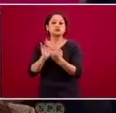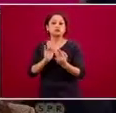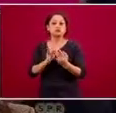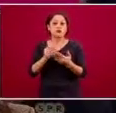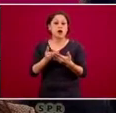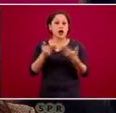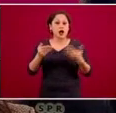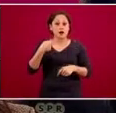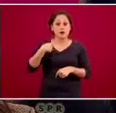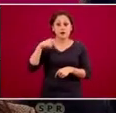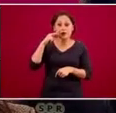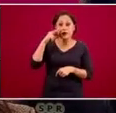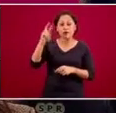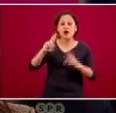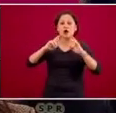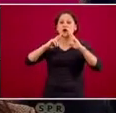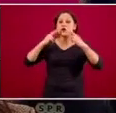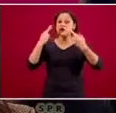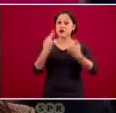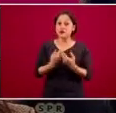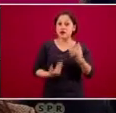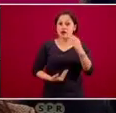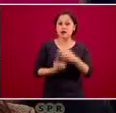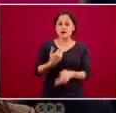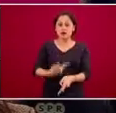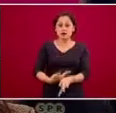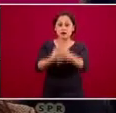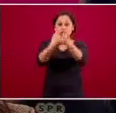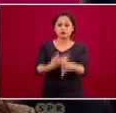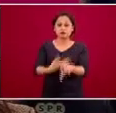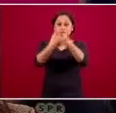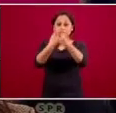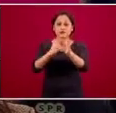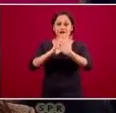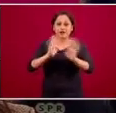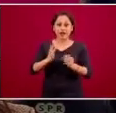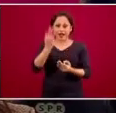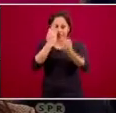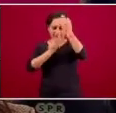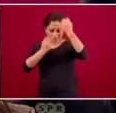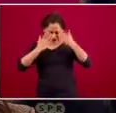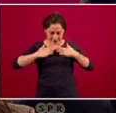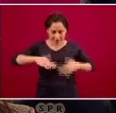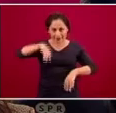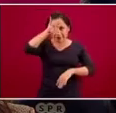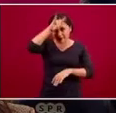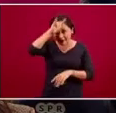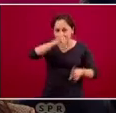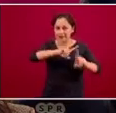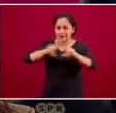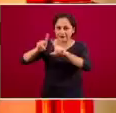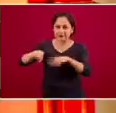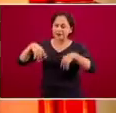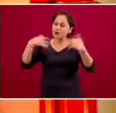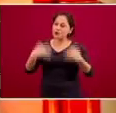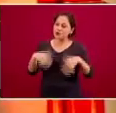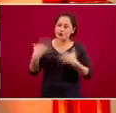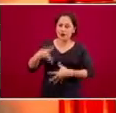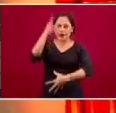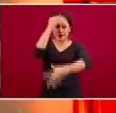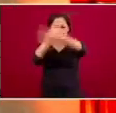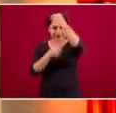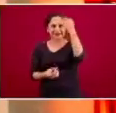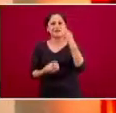We are nowadays we are being very creative in our when it comes to our hairdo and